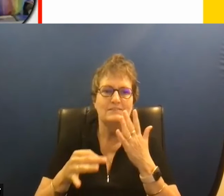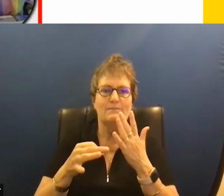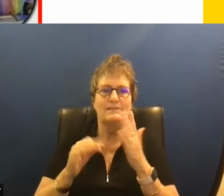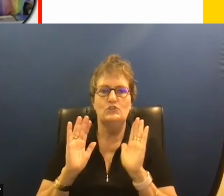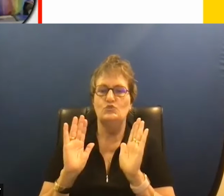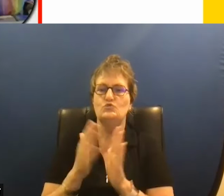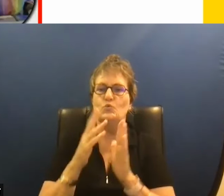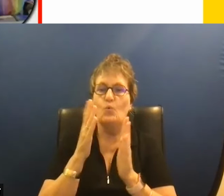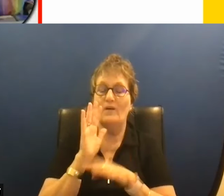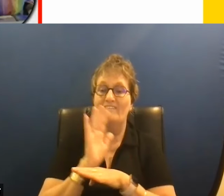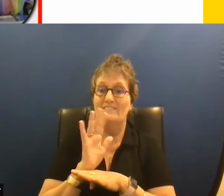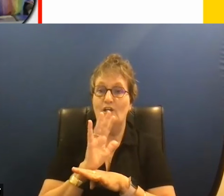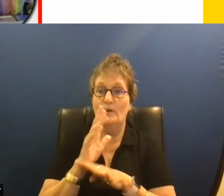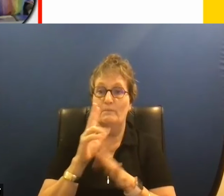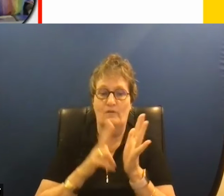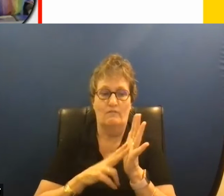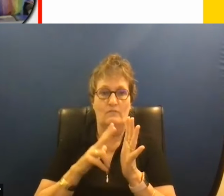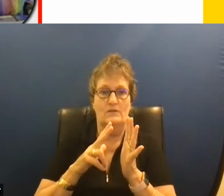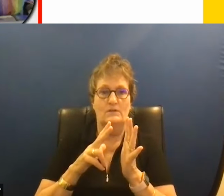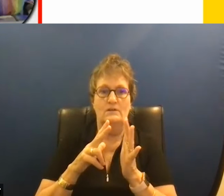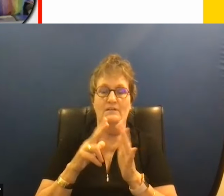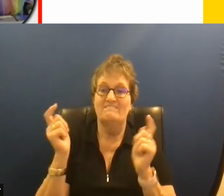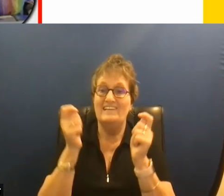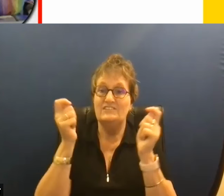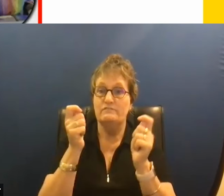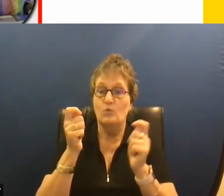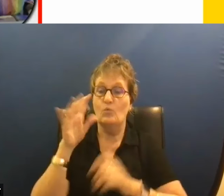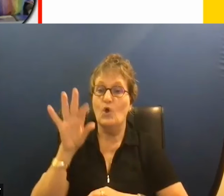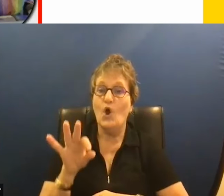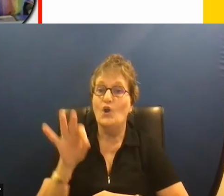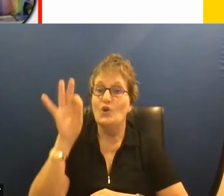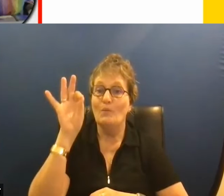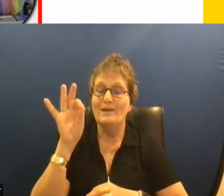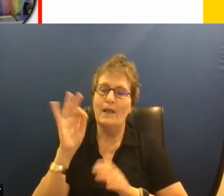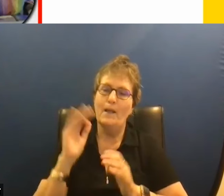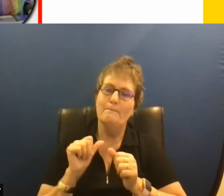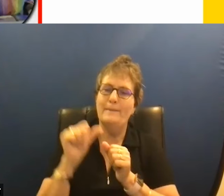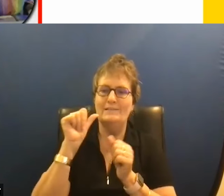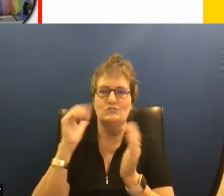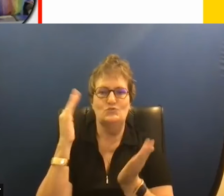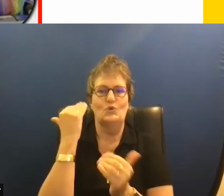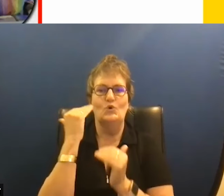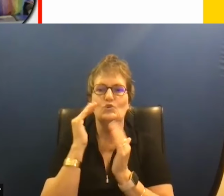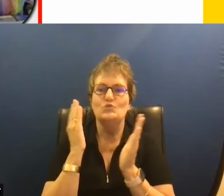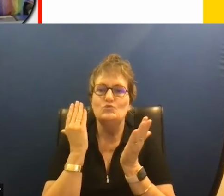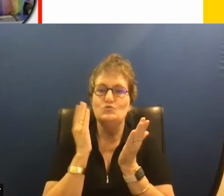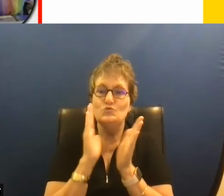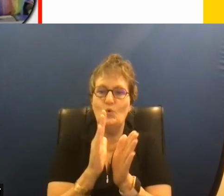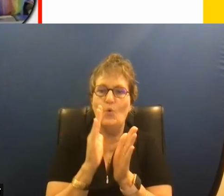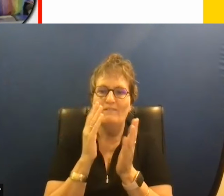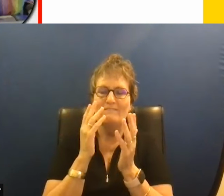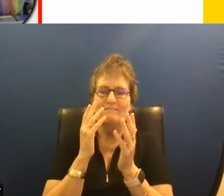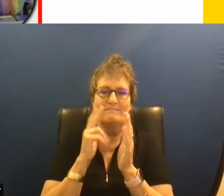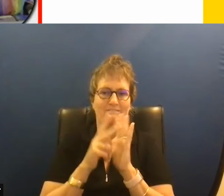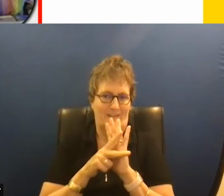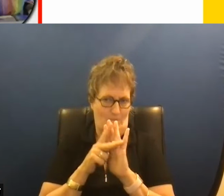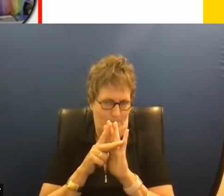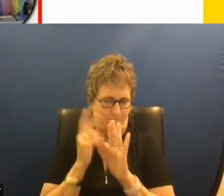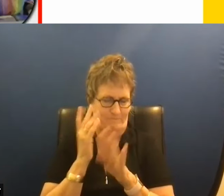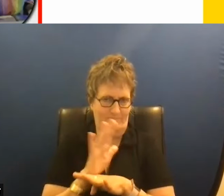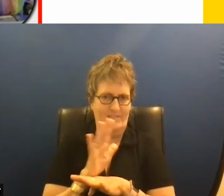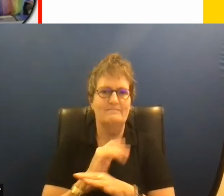enough, we got the nominated for Best Short Film. And that's top five from